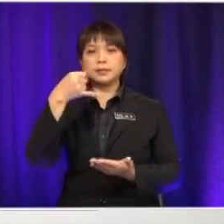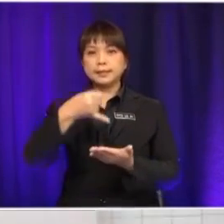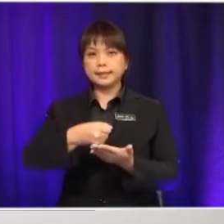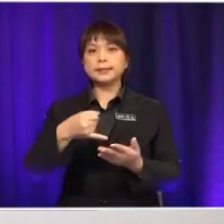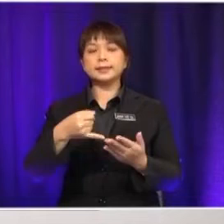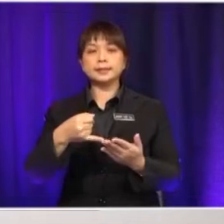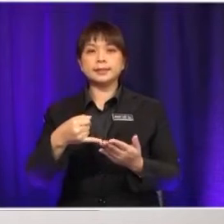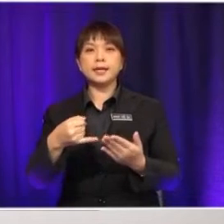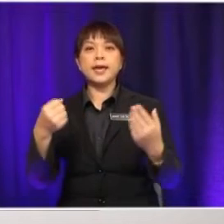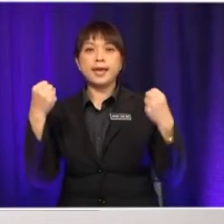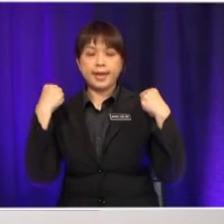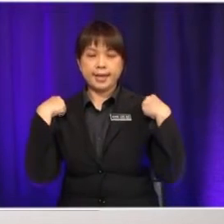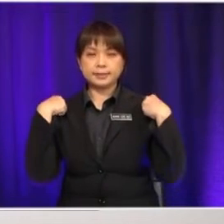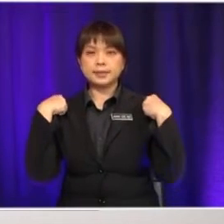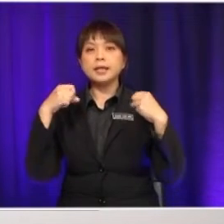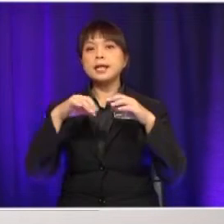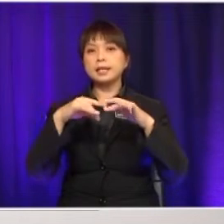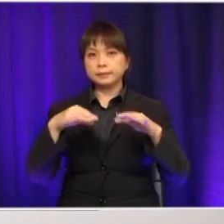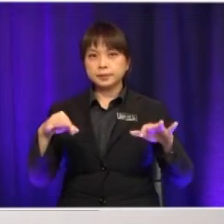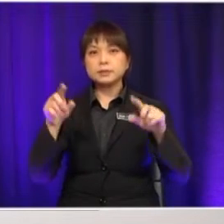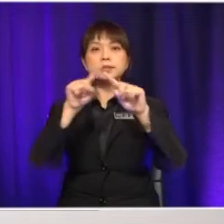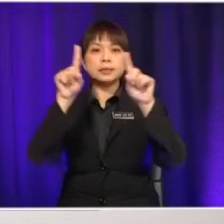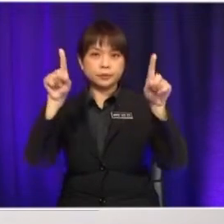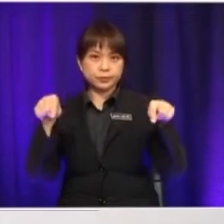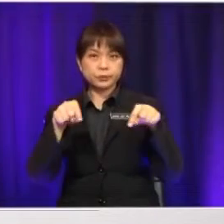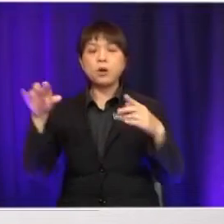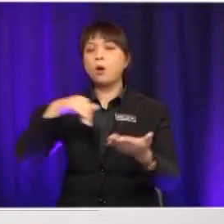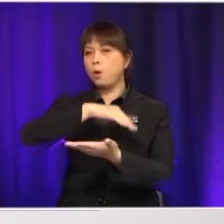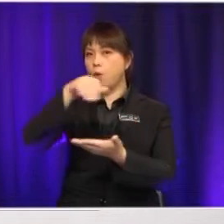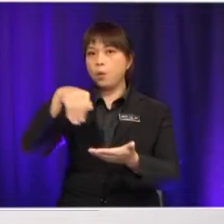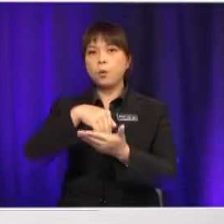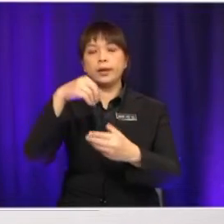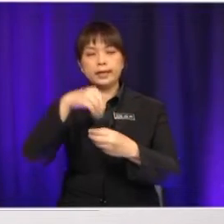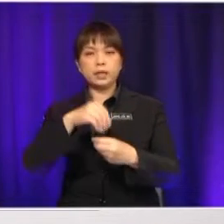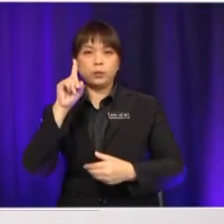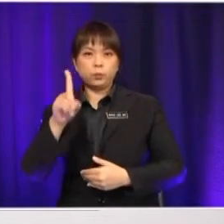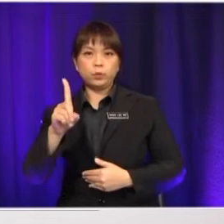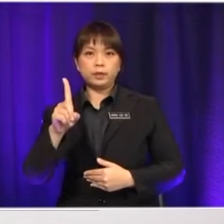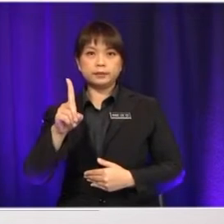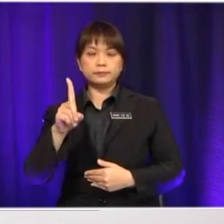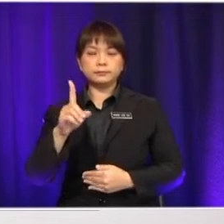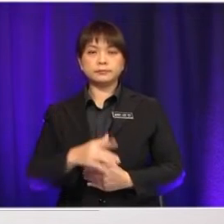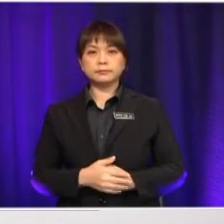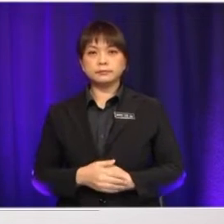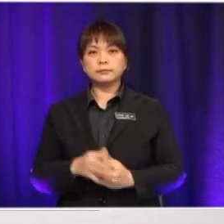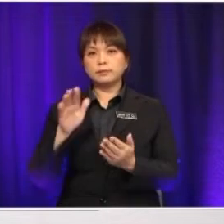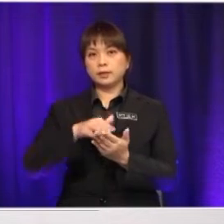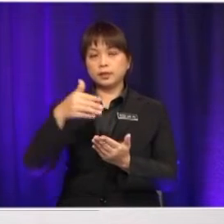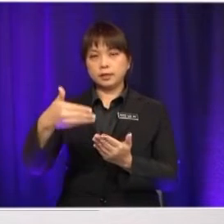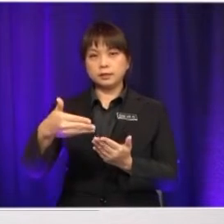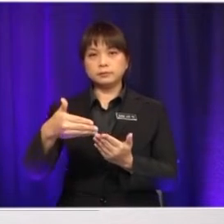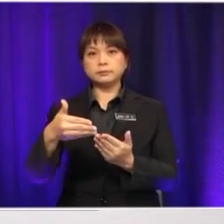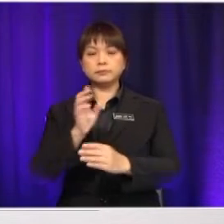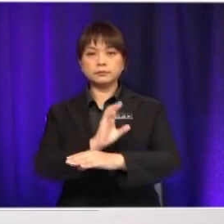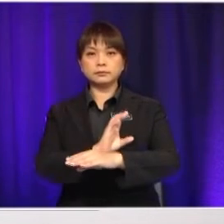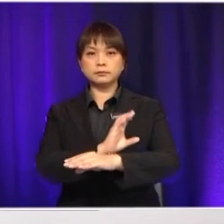a webcam, a screen, a mousepad built-in, all in once. Besides, that laptop computers